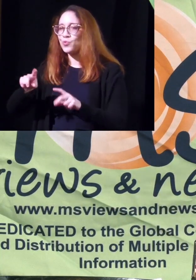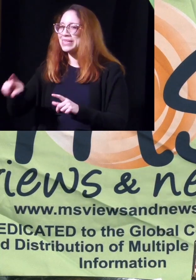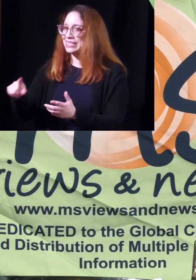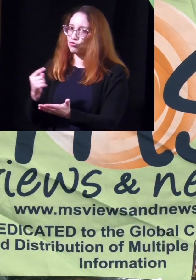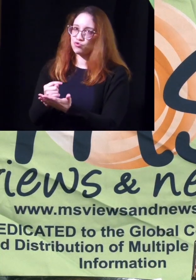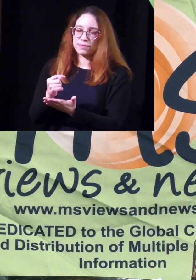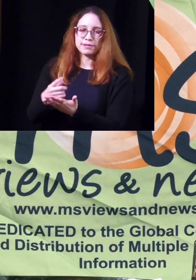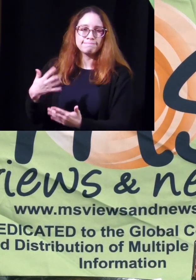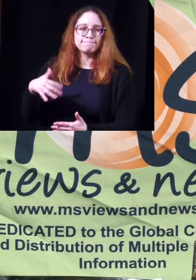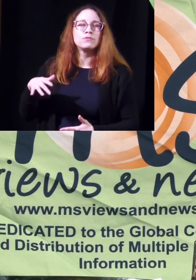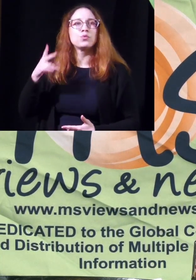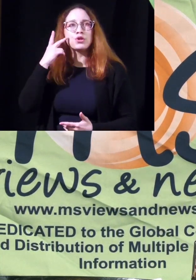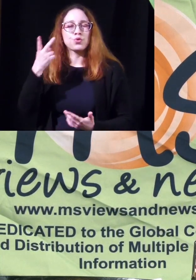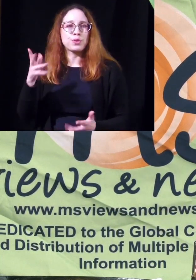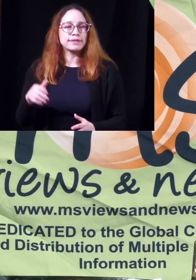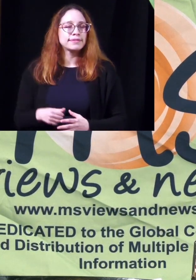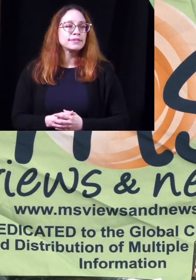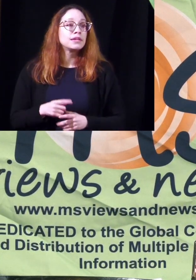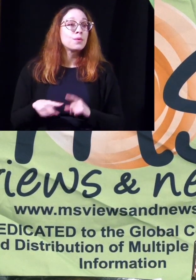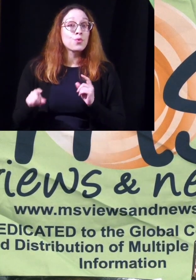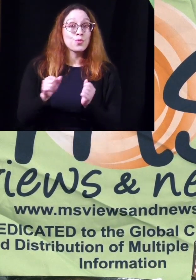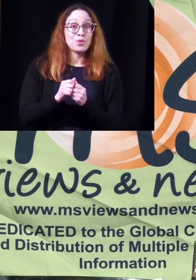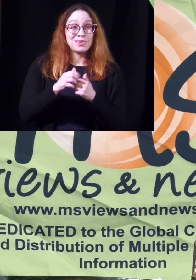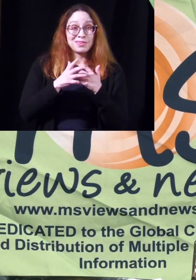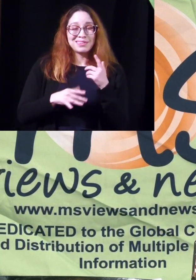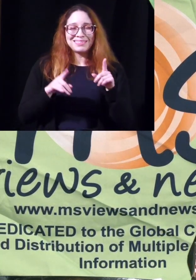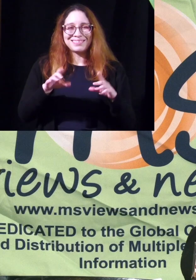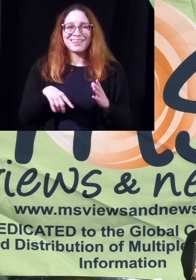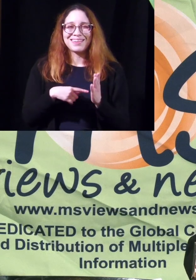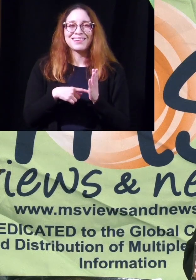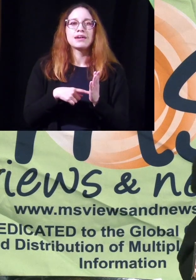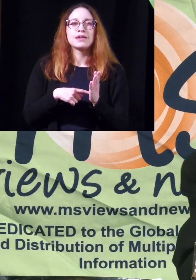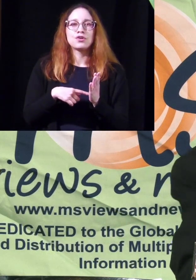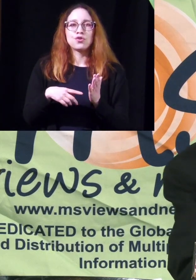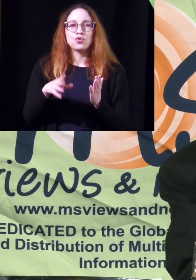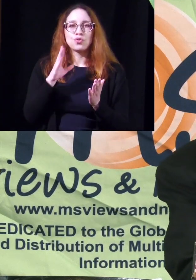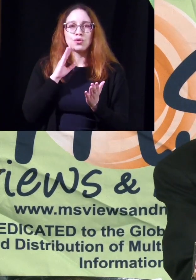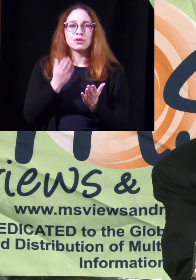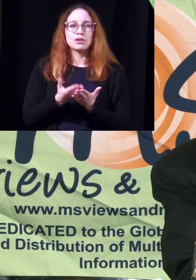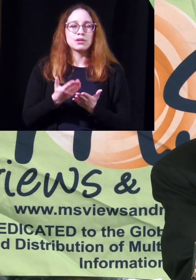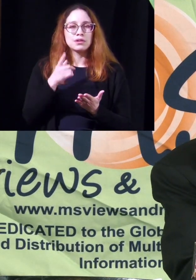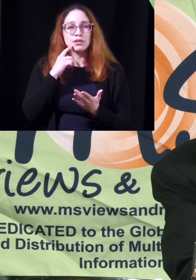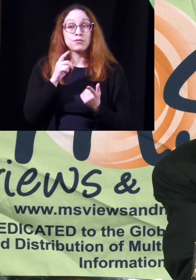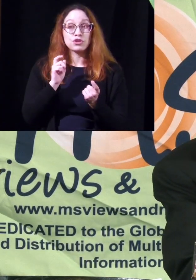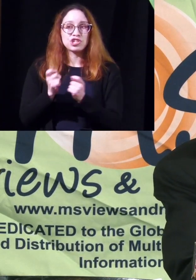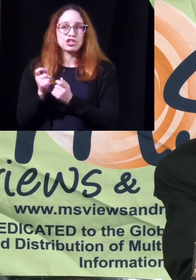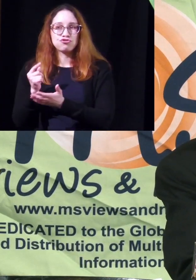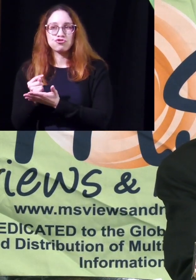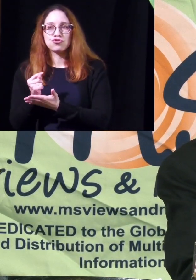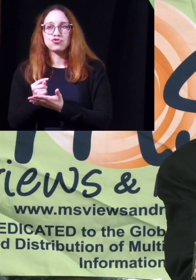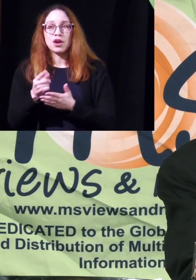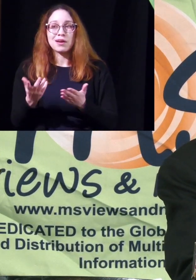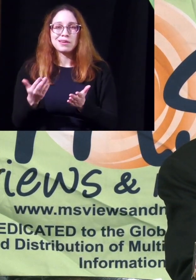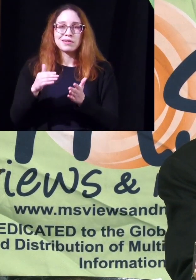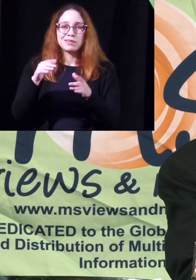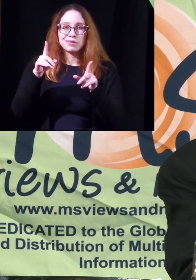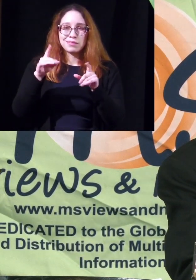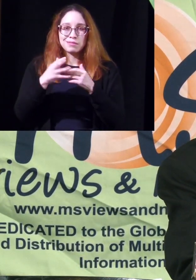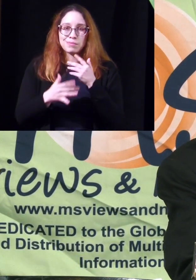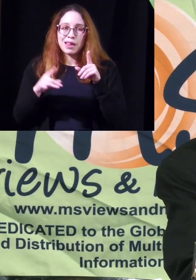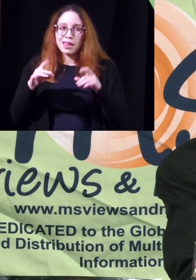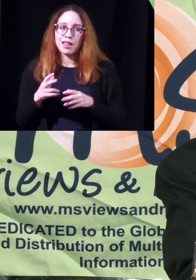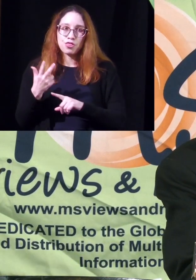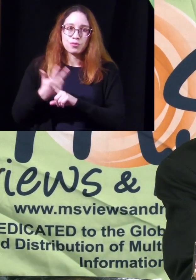treatment. We knew that already. But what this affords me now, what's going to be really interesting is that we've changed the treatment. I'm going to repeat this maybe in 3